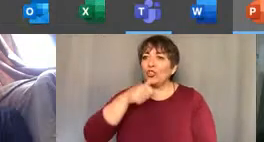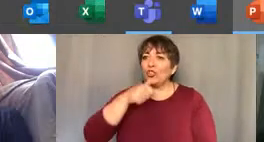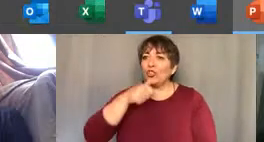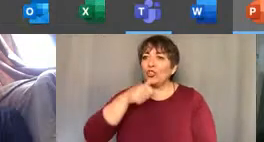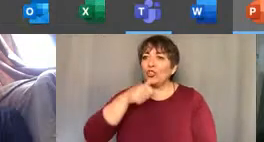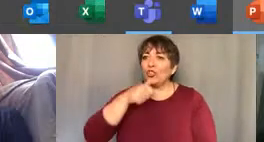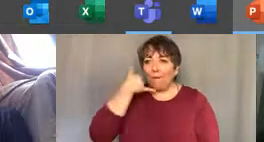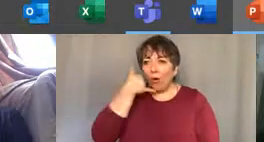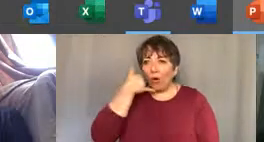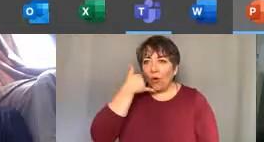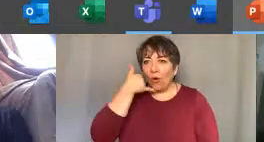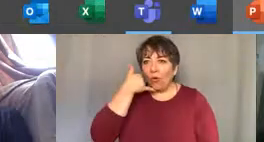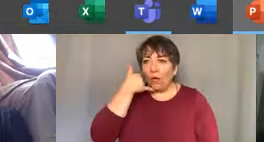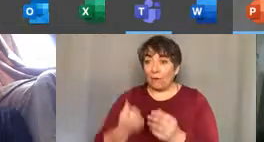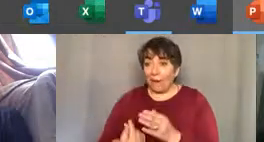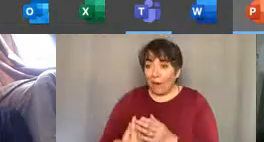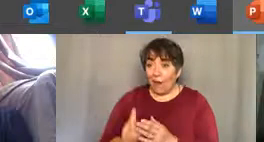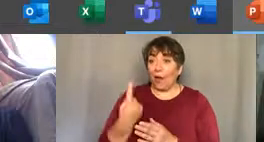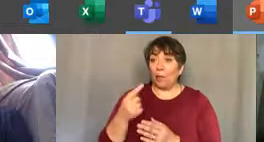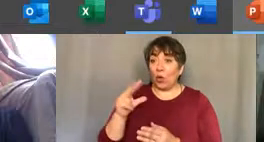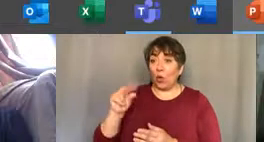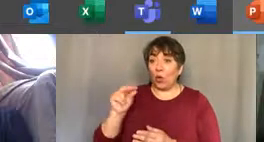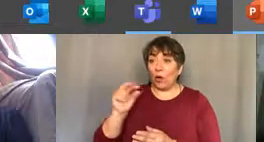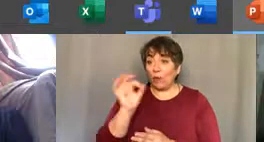patients by 12%.